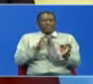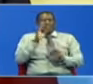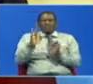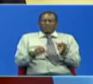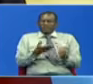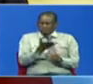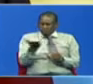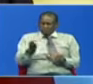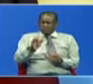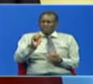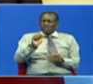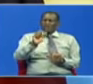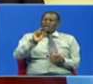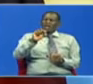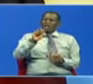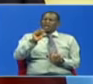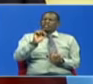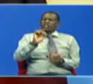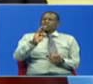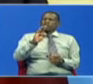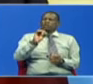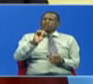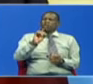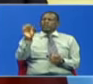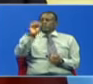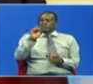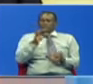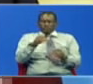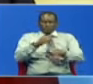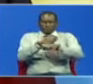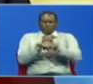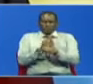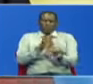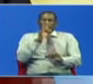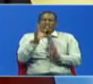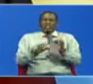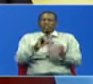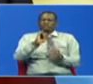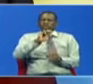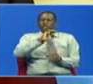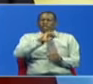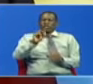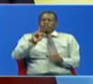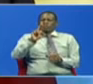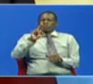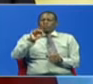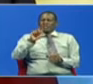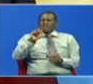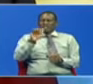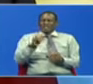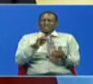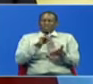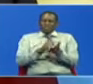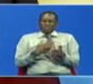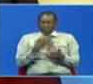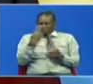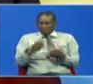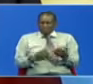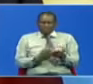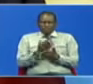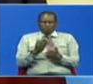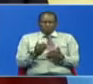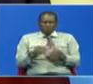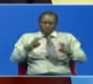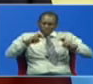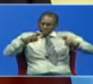those antibodies actually protect, whether immunity, the immunity that we see through detection of